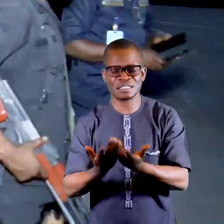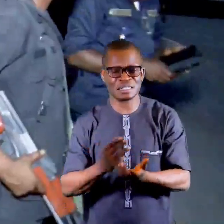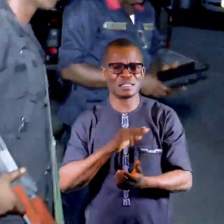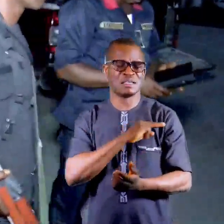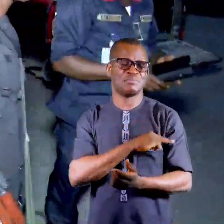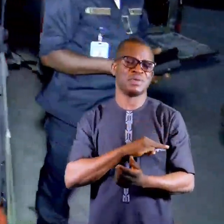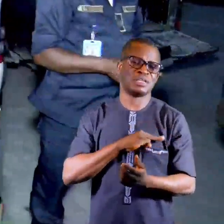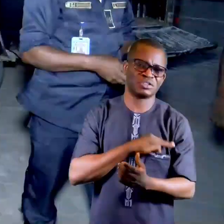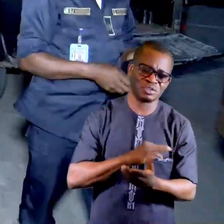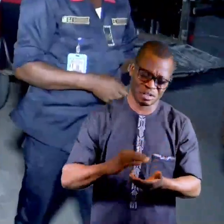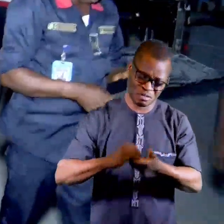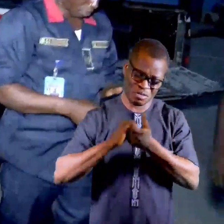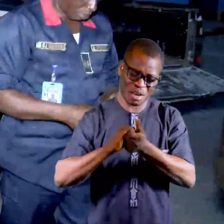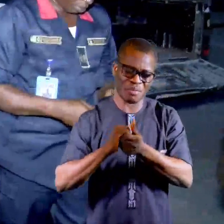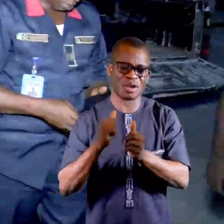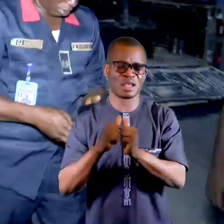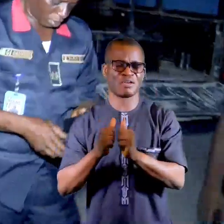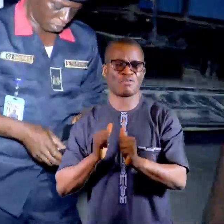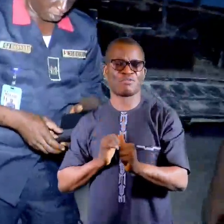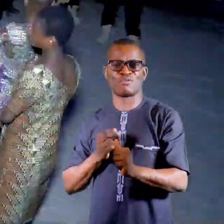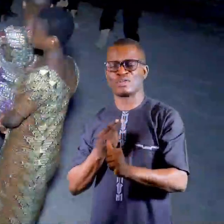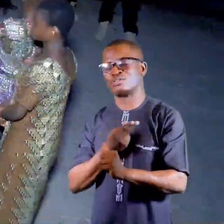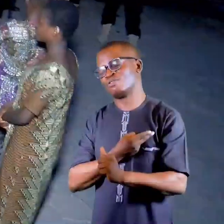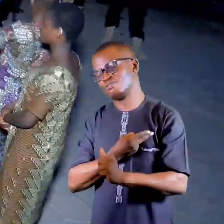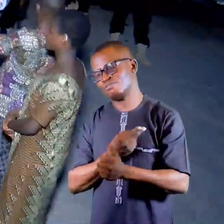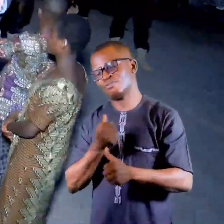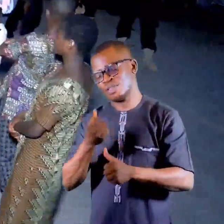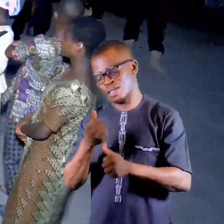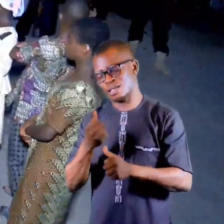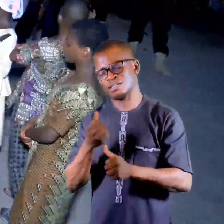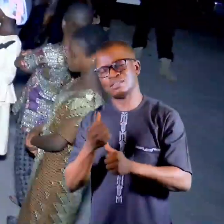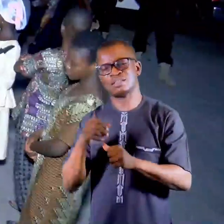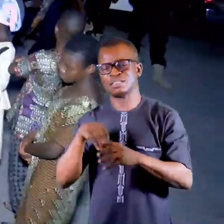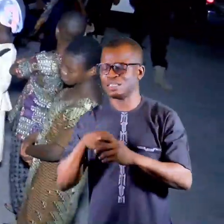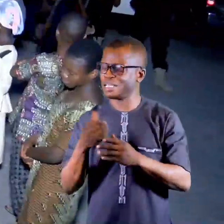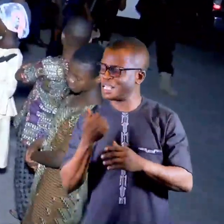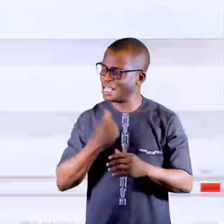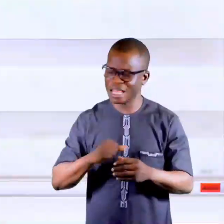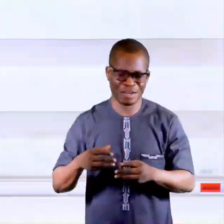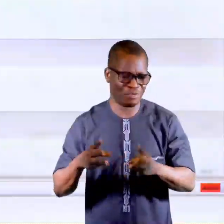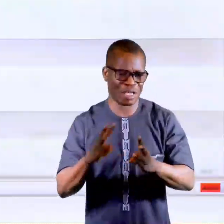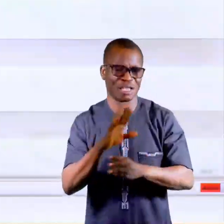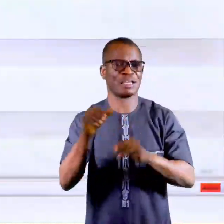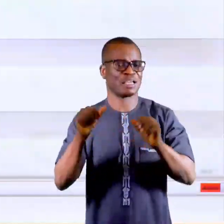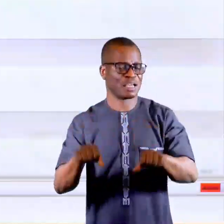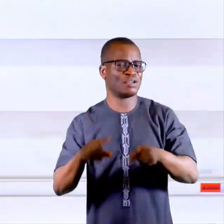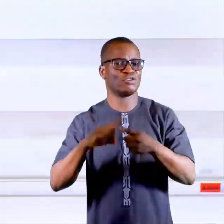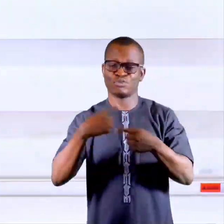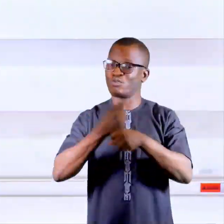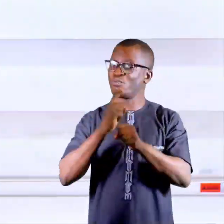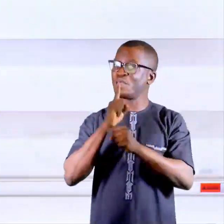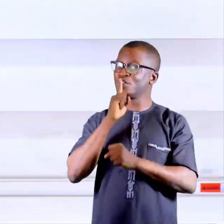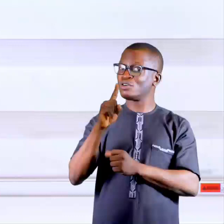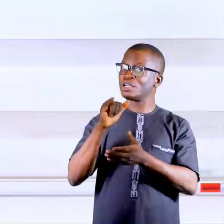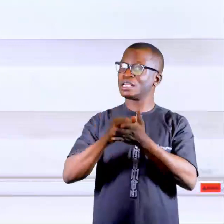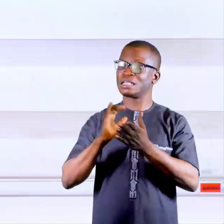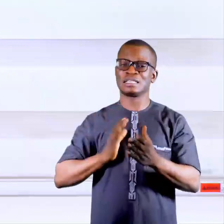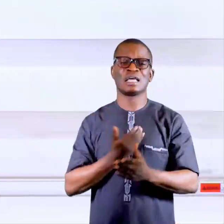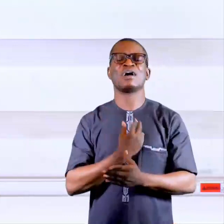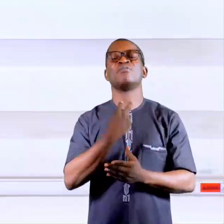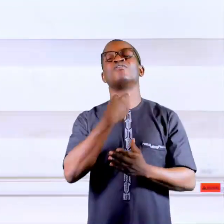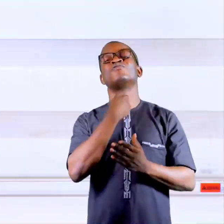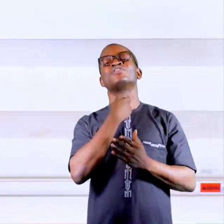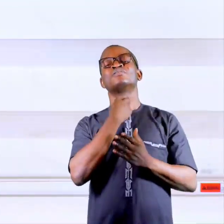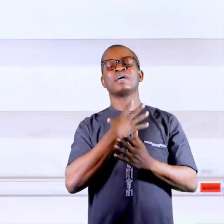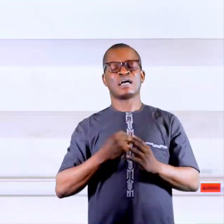and ministries collaborate with us and assist in whatever way they can to make sure that our